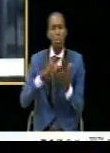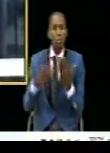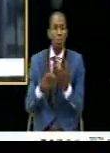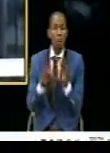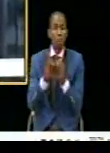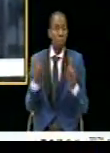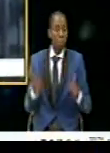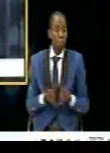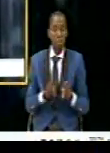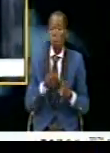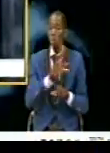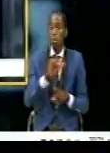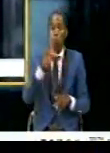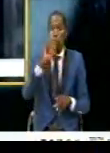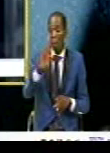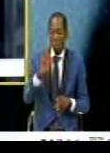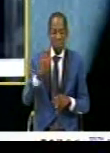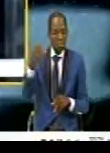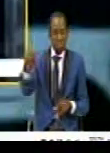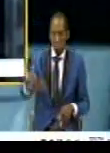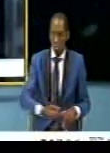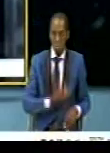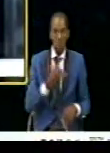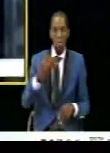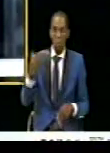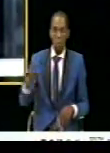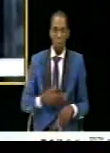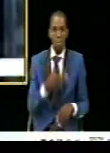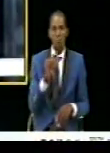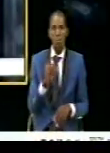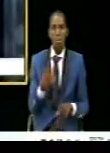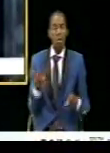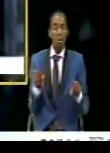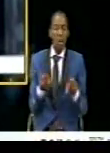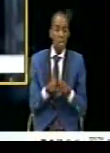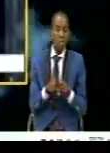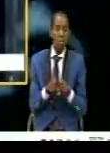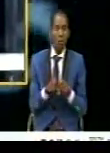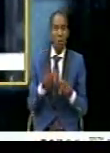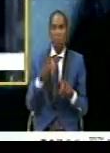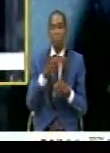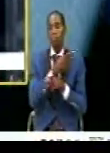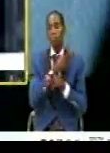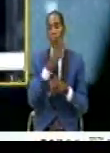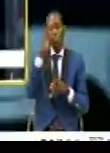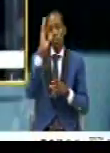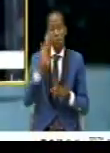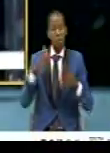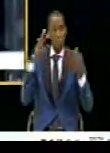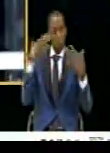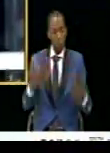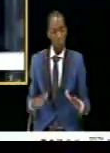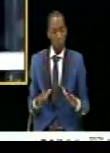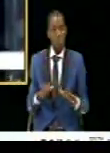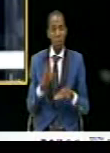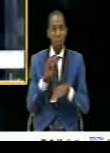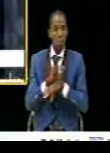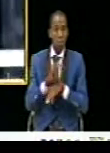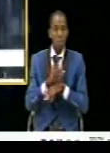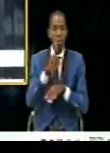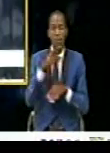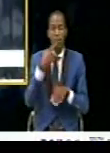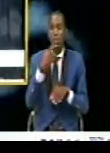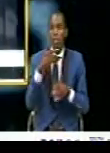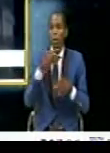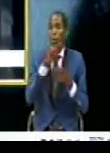choir, I now decided to go inside where they were having the program and sit down on my own. No usher give me a seat. So by the